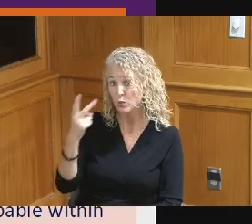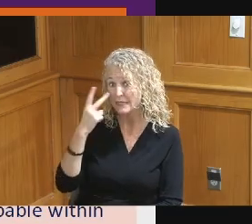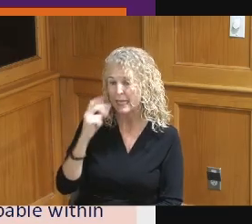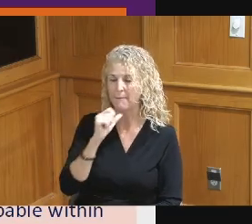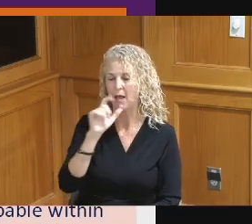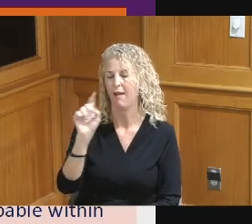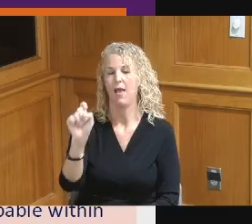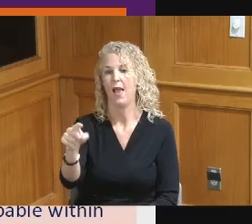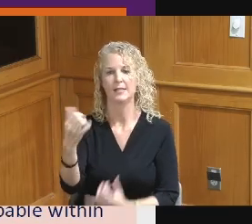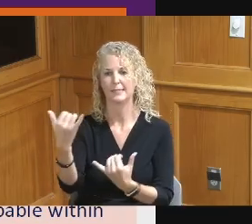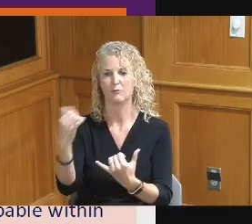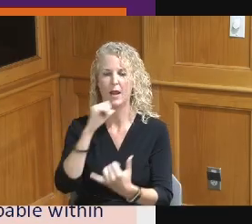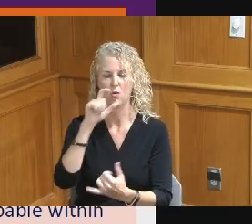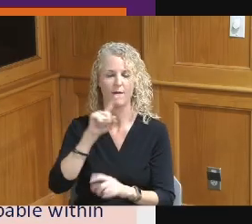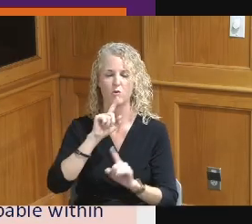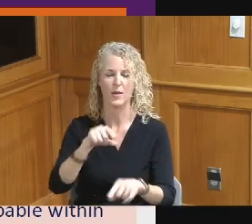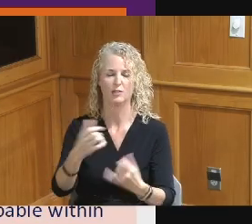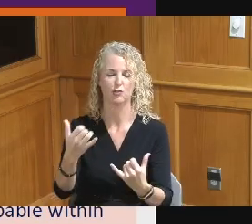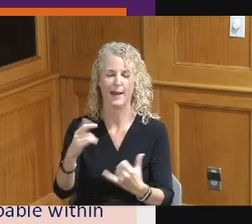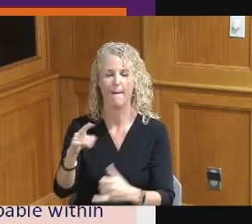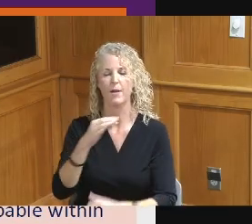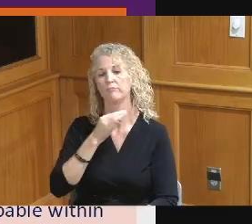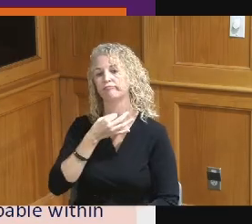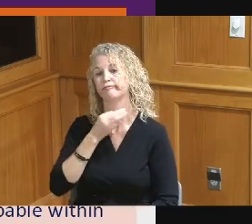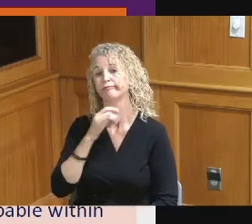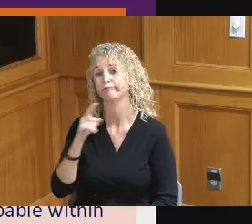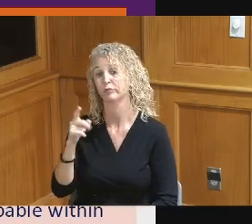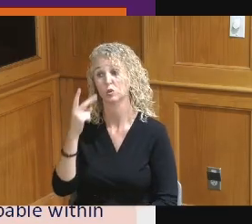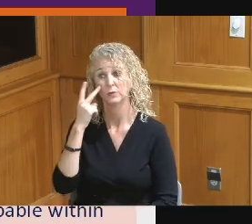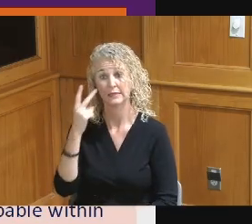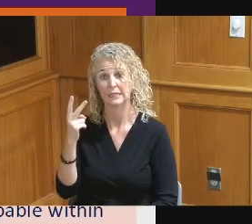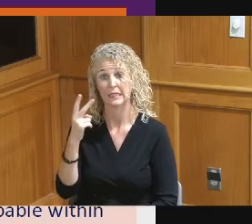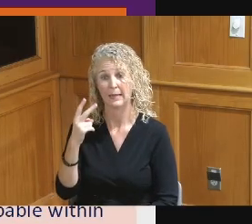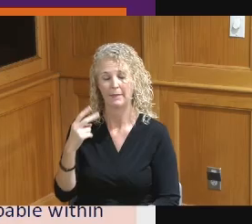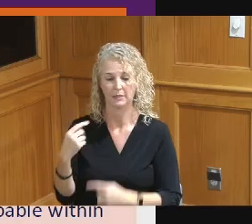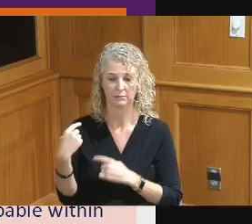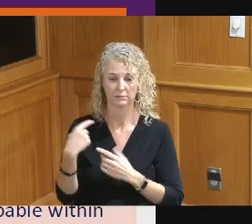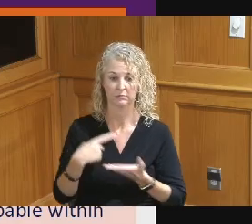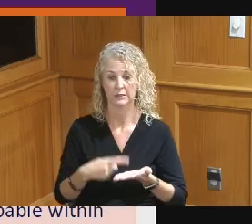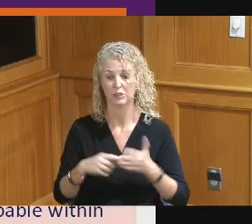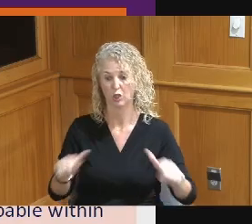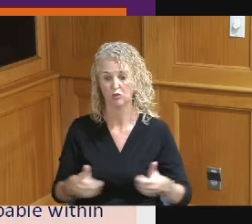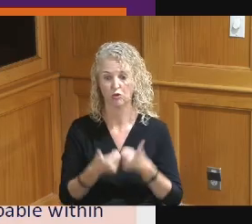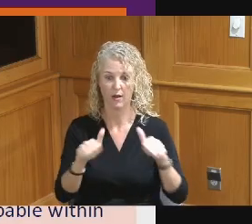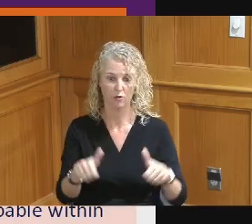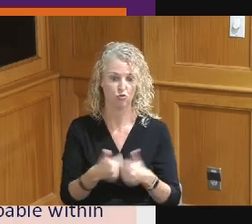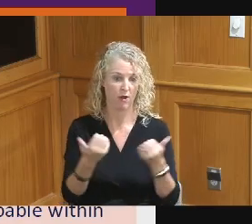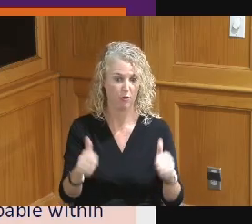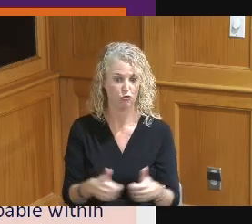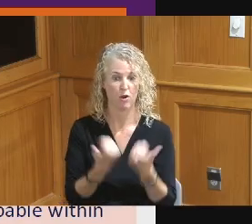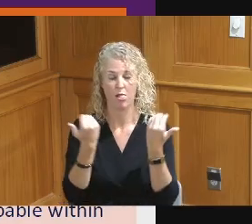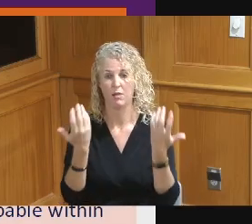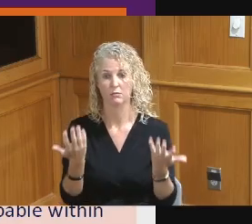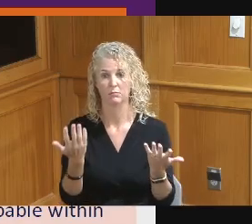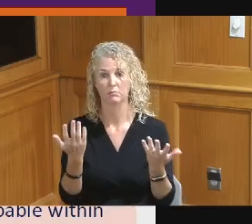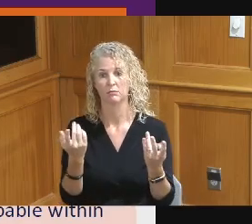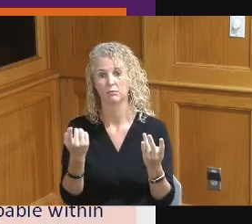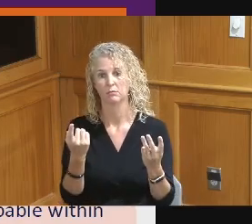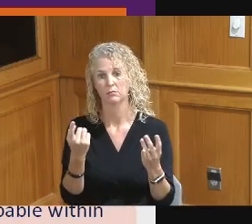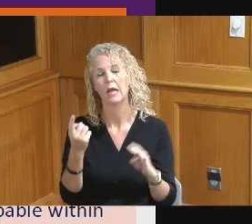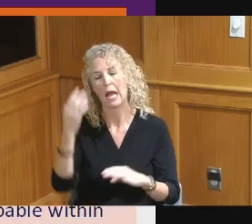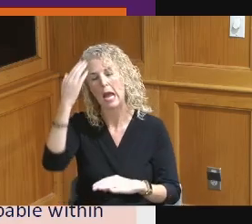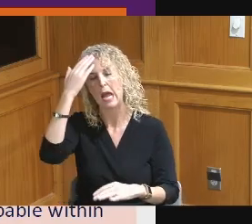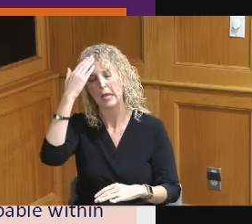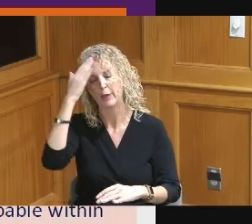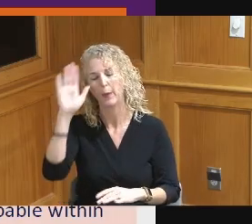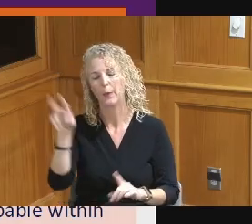I'm not asking you to even answer it, the whole thing talks about the challenges against it. And you're being